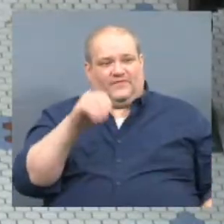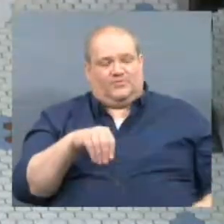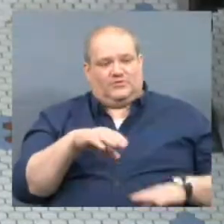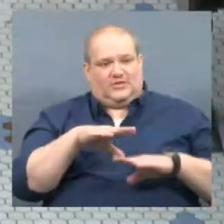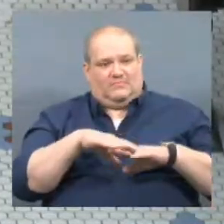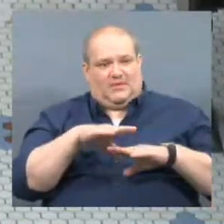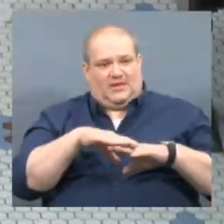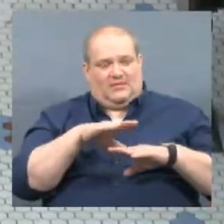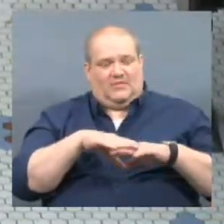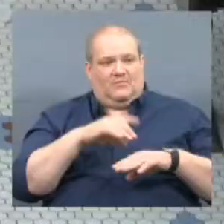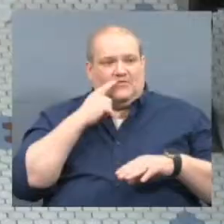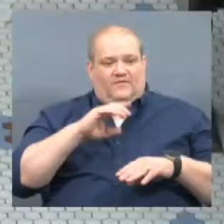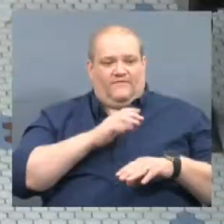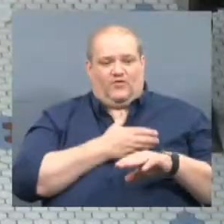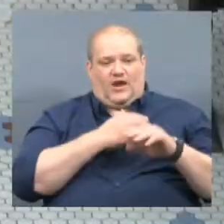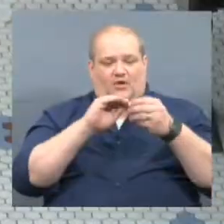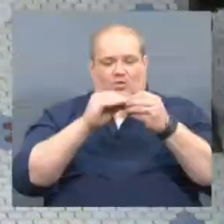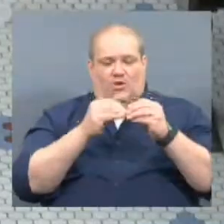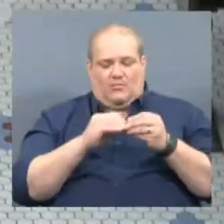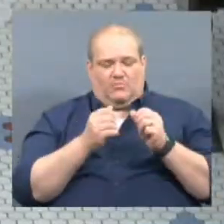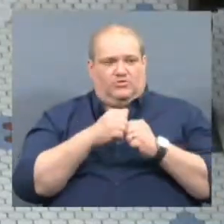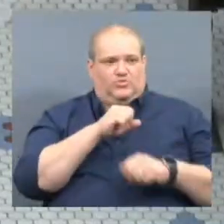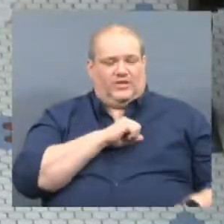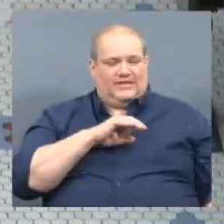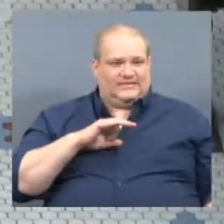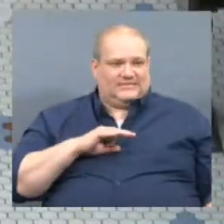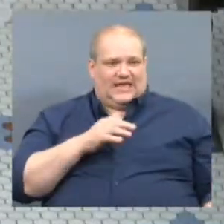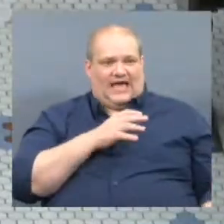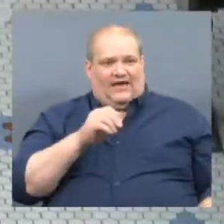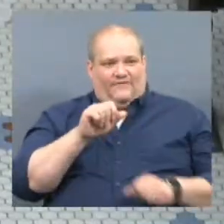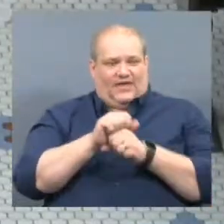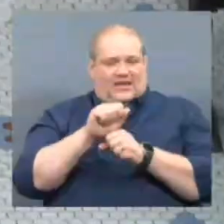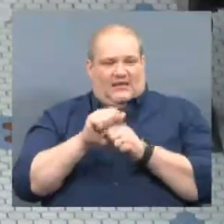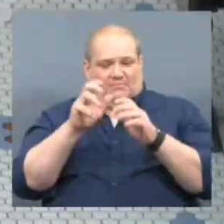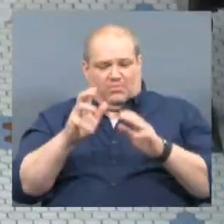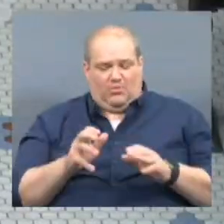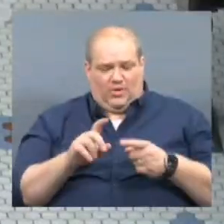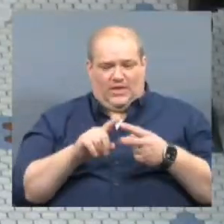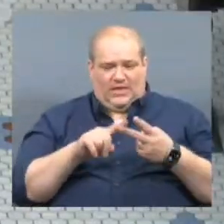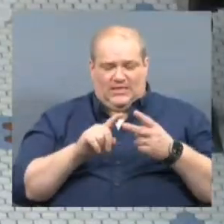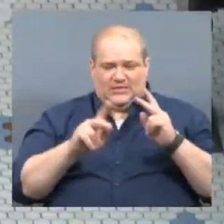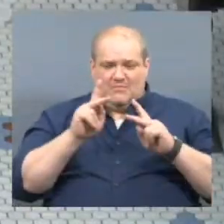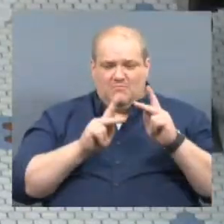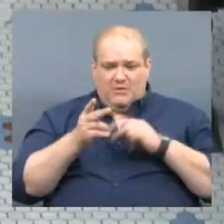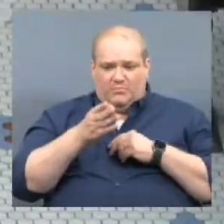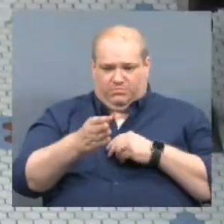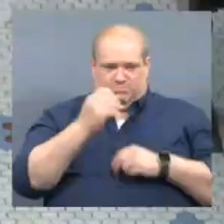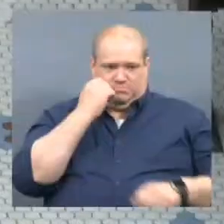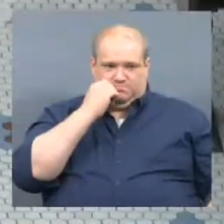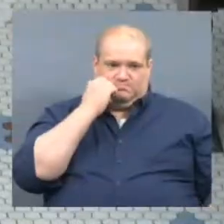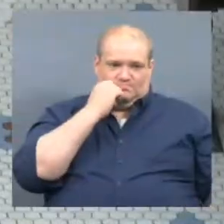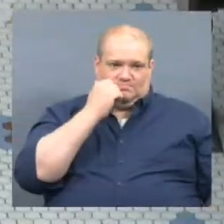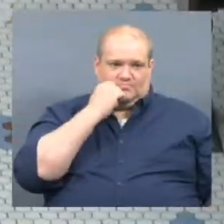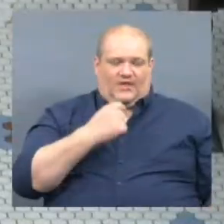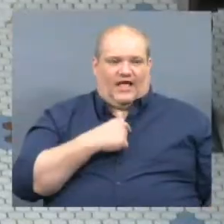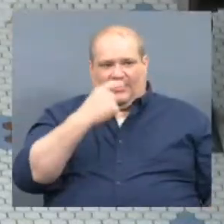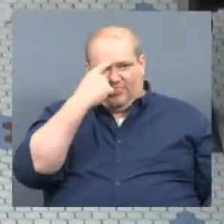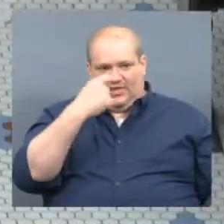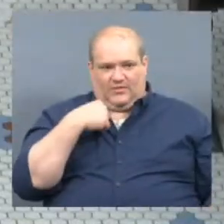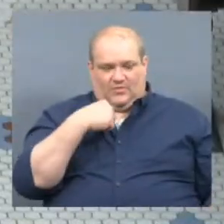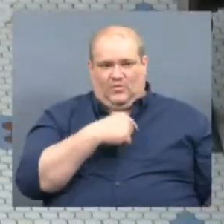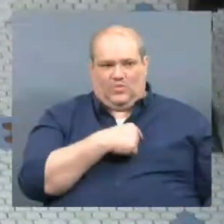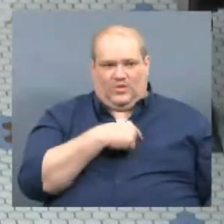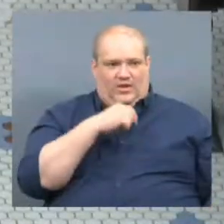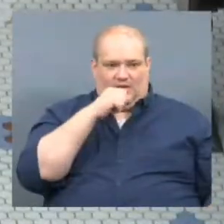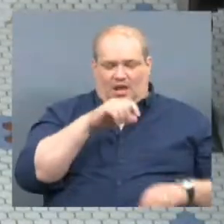minimum of our numbers with staff and employees and people that are there on a daily basis. So I think